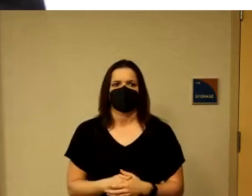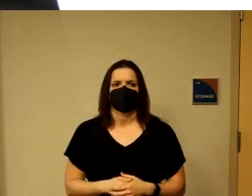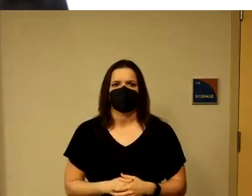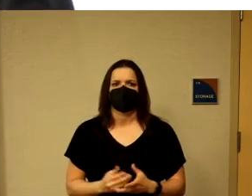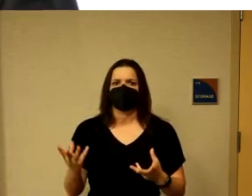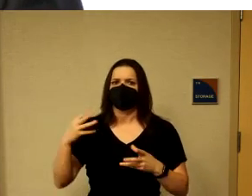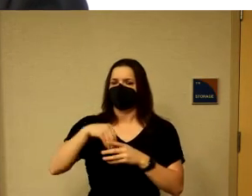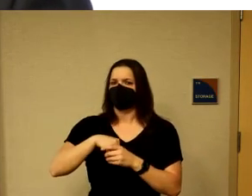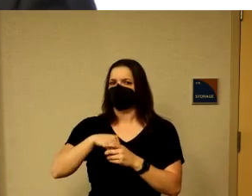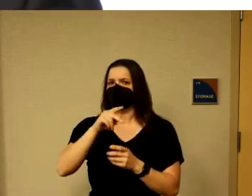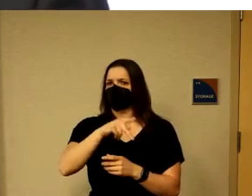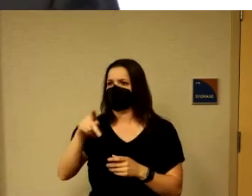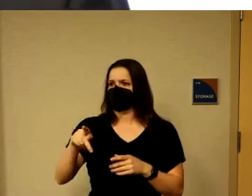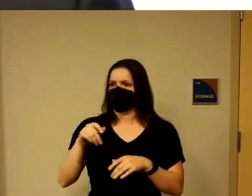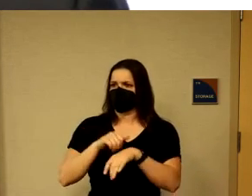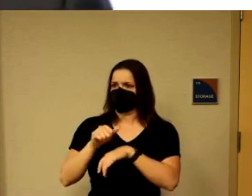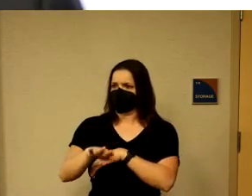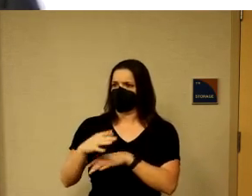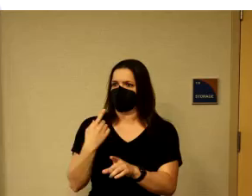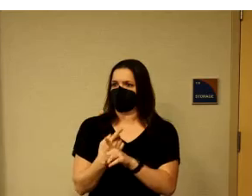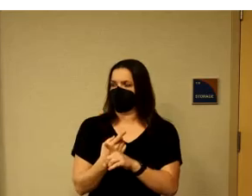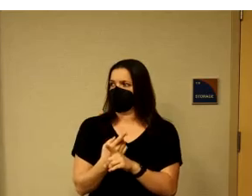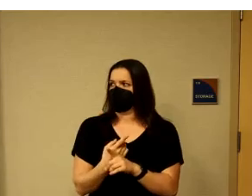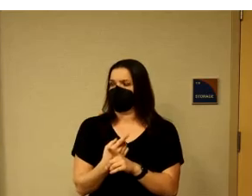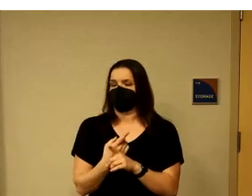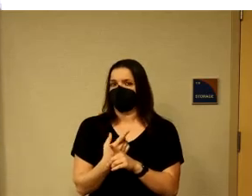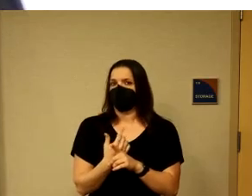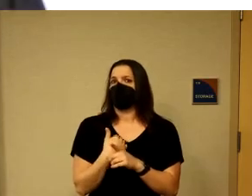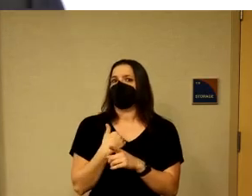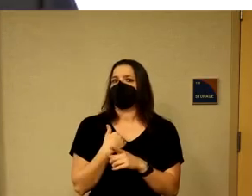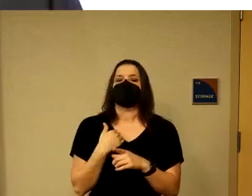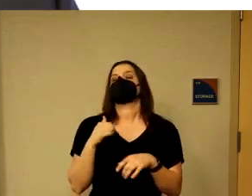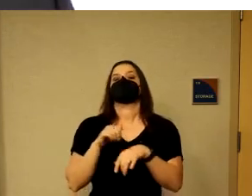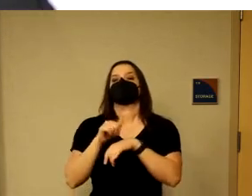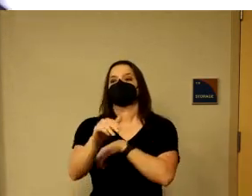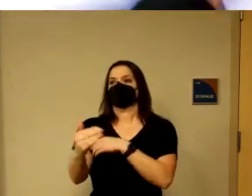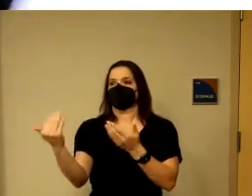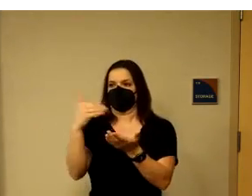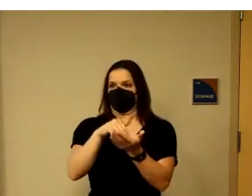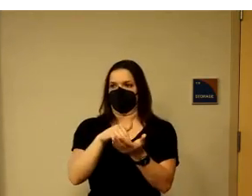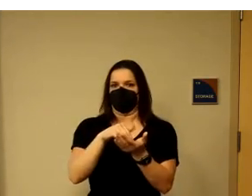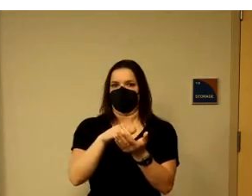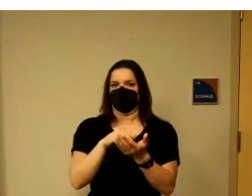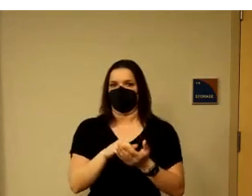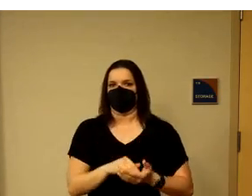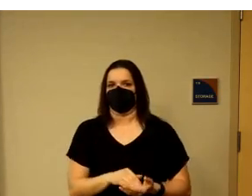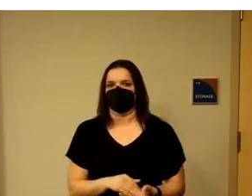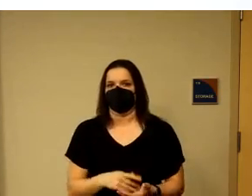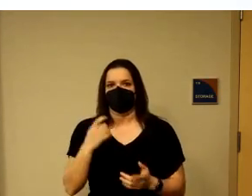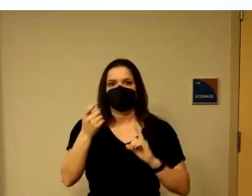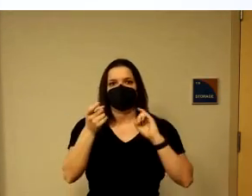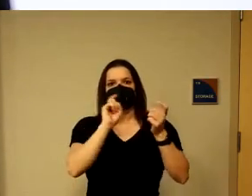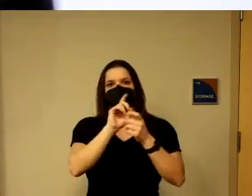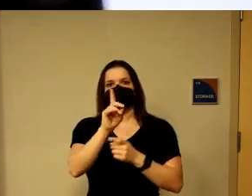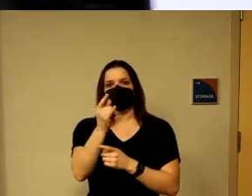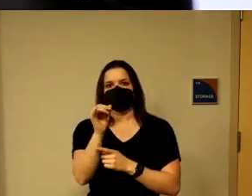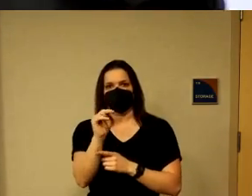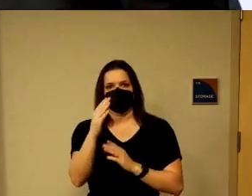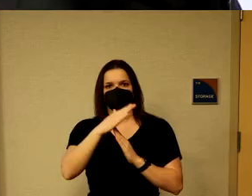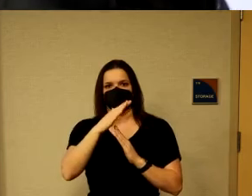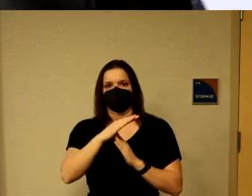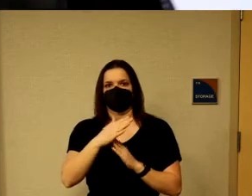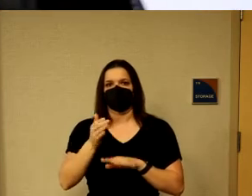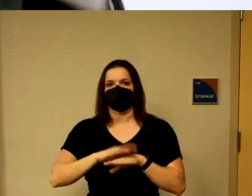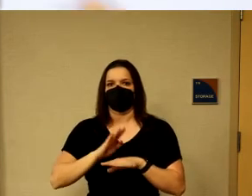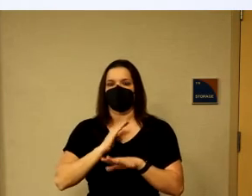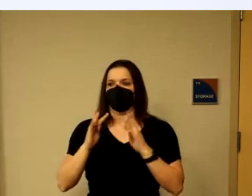that's included in the PowerPoint you sent me? Yeah, I can go ahead and resend it because I do need to change the deviation at the top. It